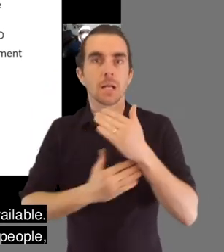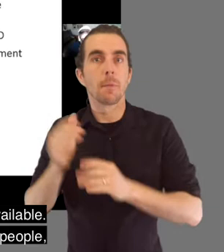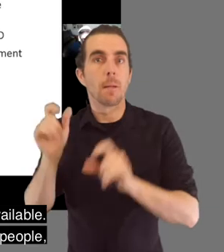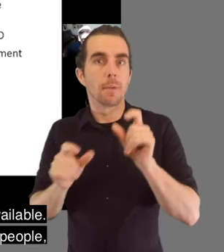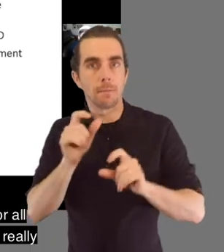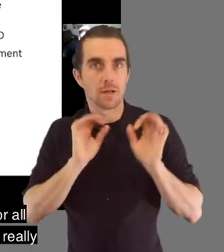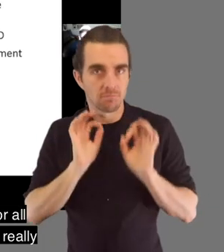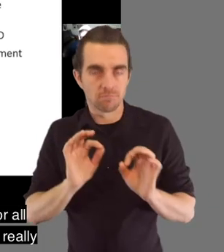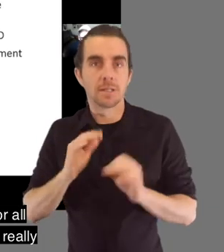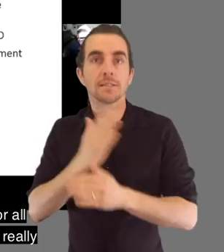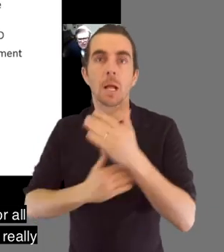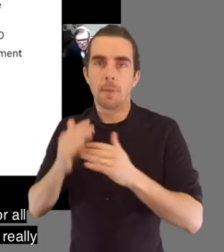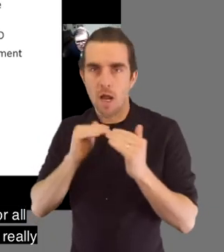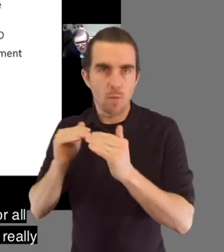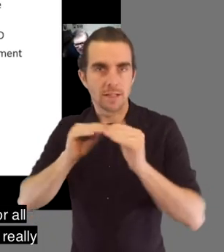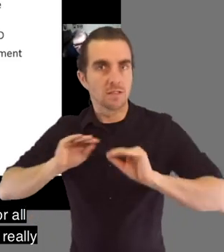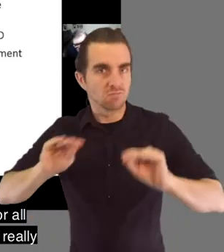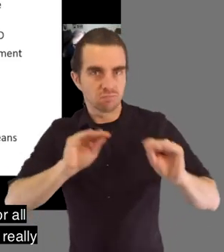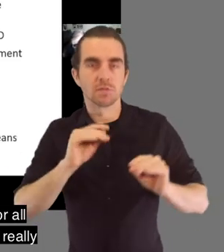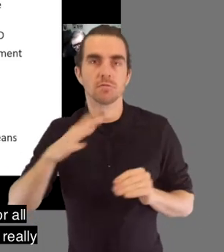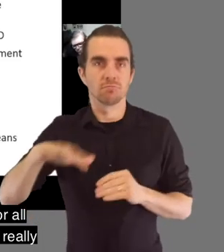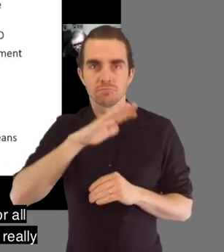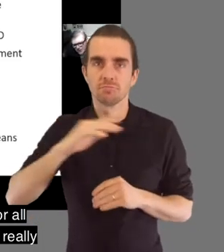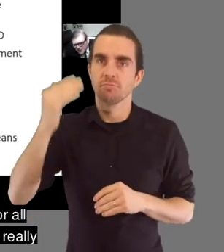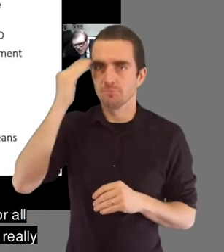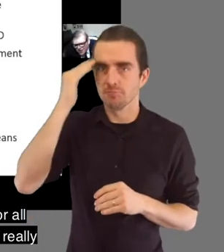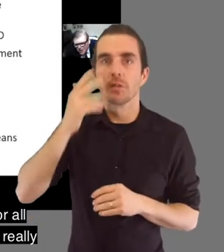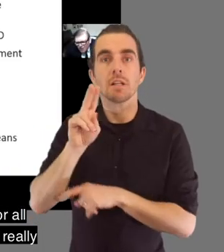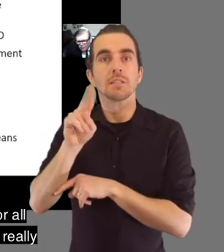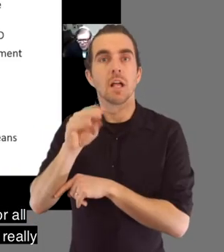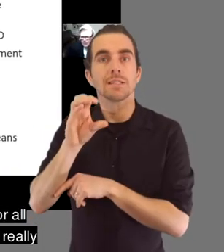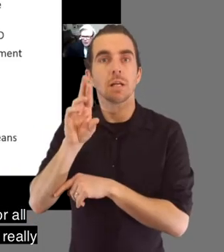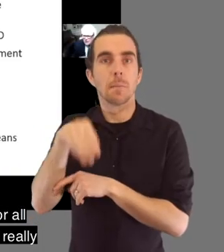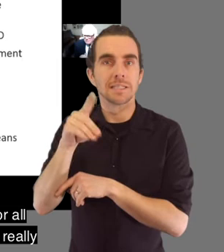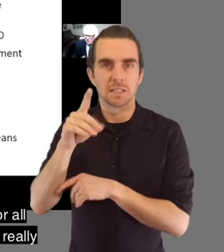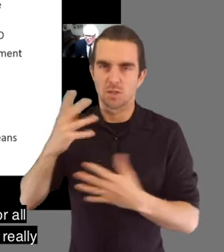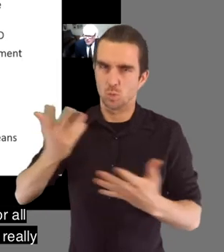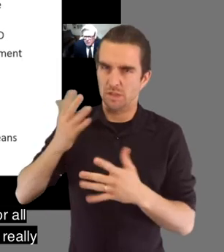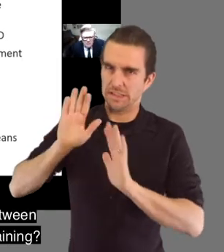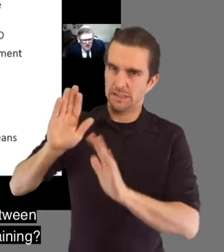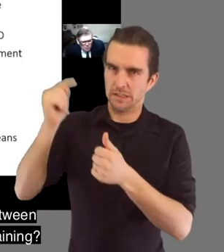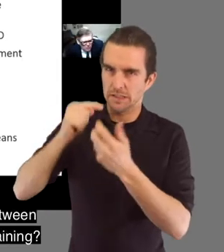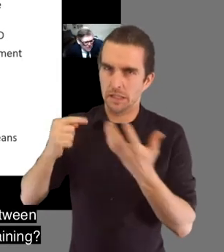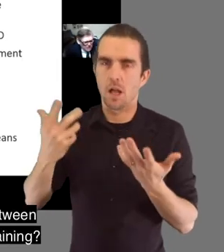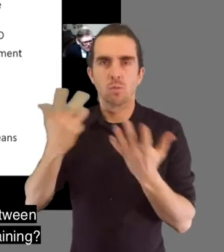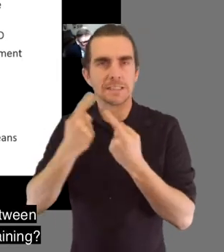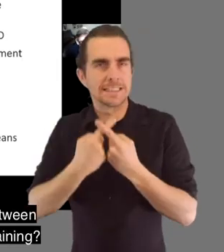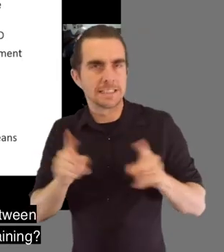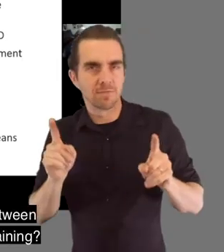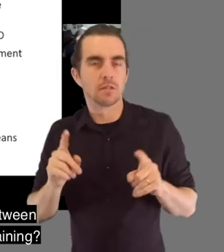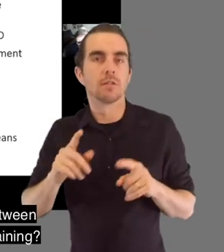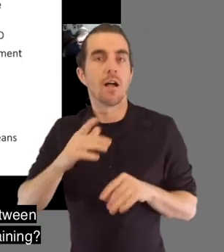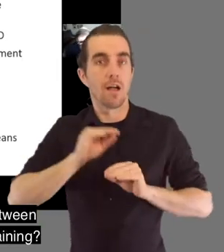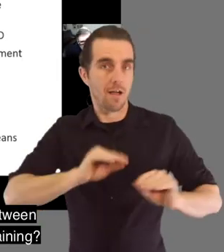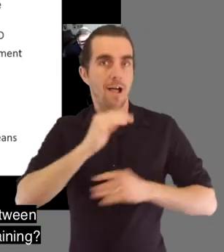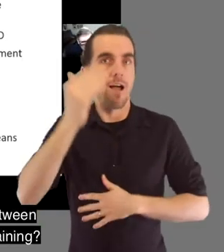people, and disability equality training for all in authority of what the UNCRPD really means. And what's the difference between